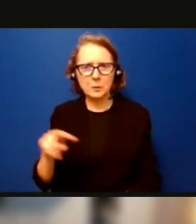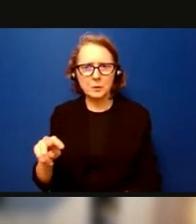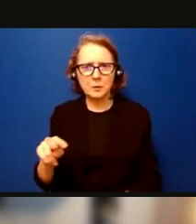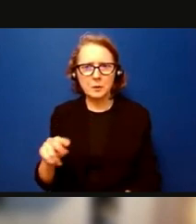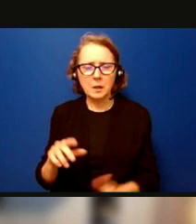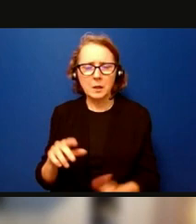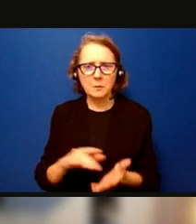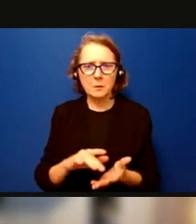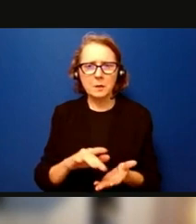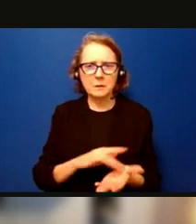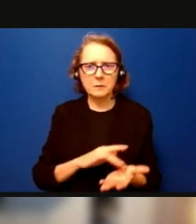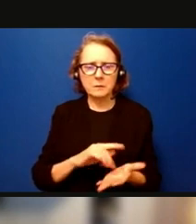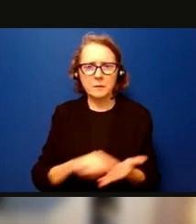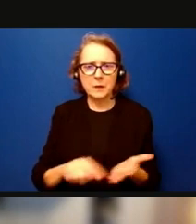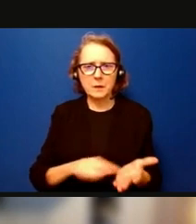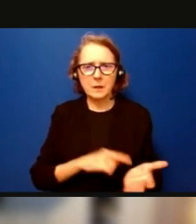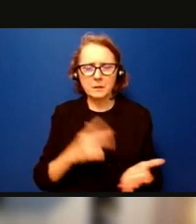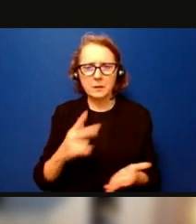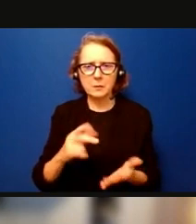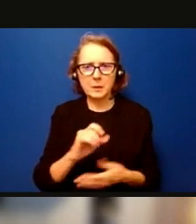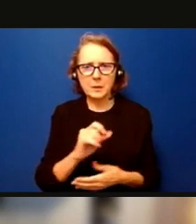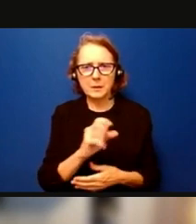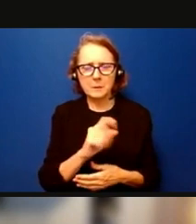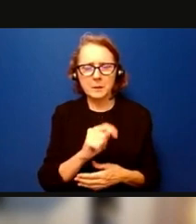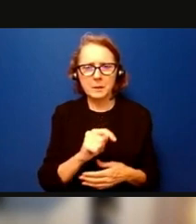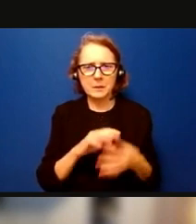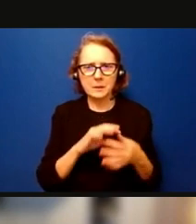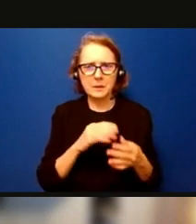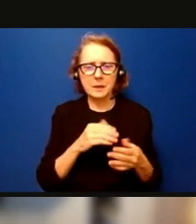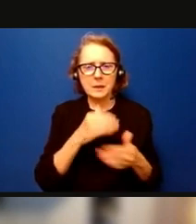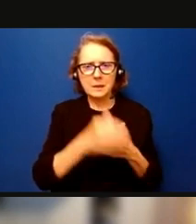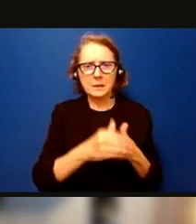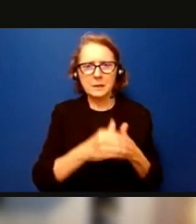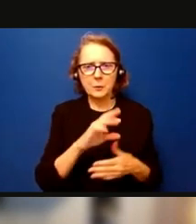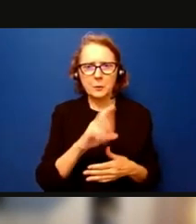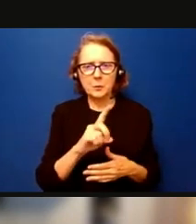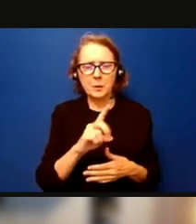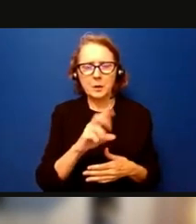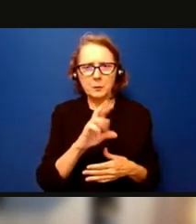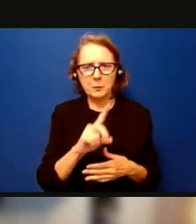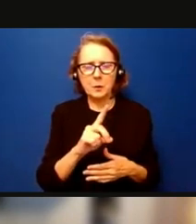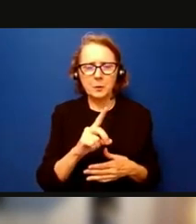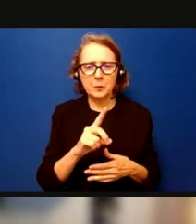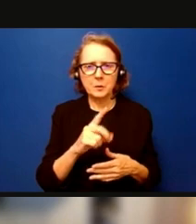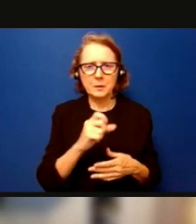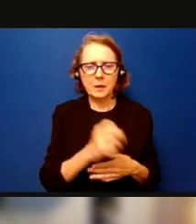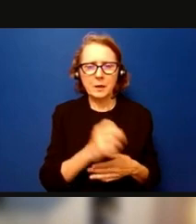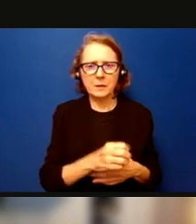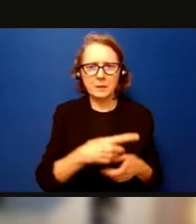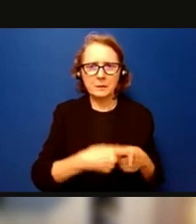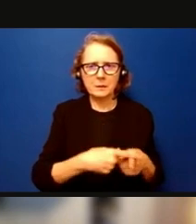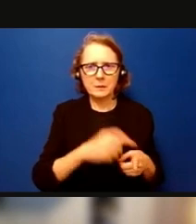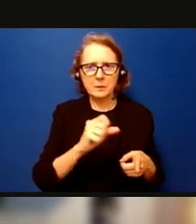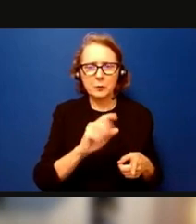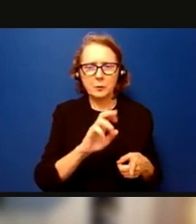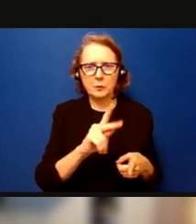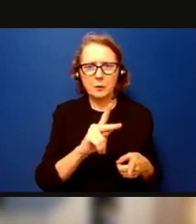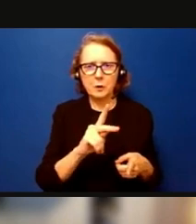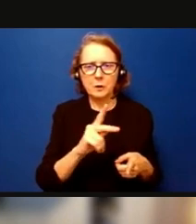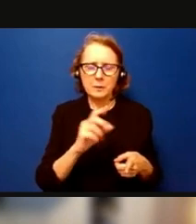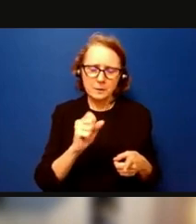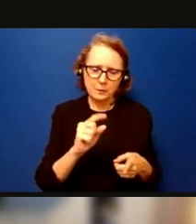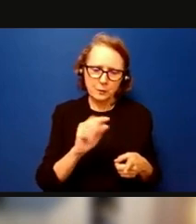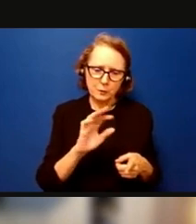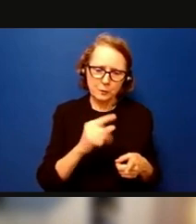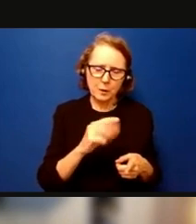the three easements adjacent to Reed Road Southeast at its intersections with Strong Road Southeast and Lindbergh Road Southeast to a